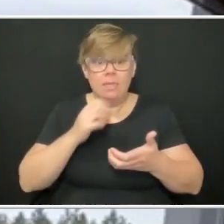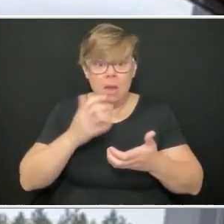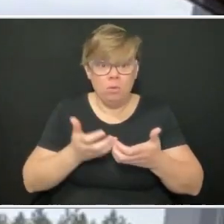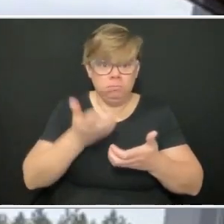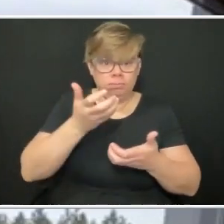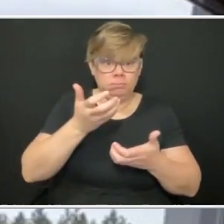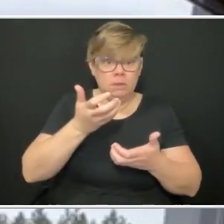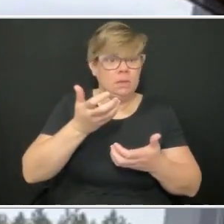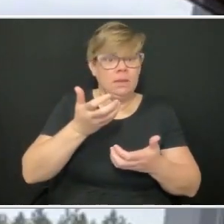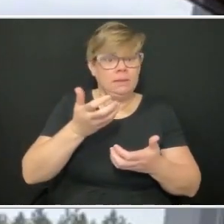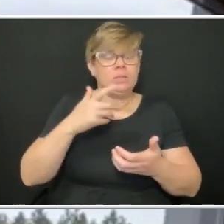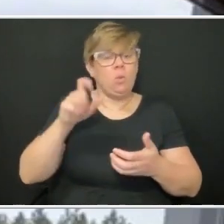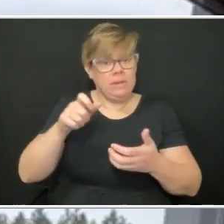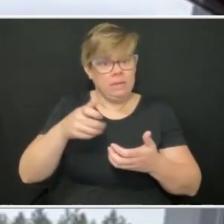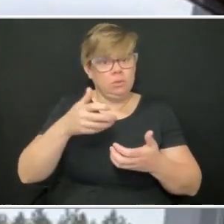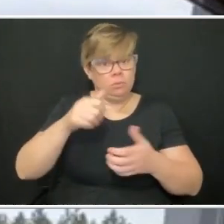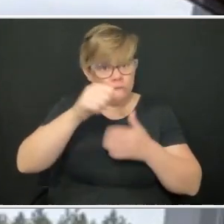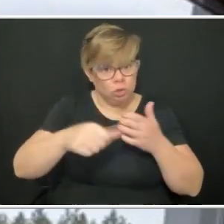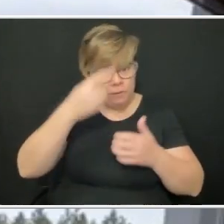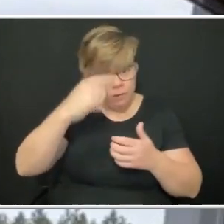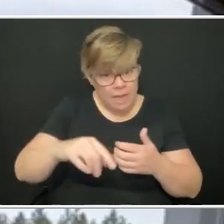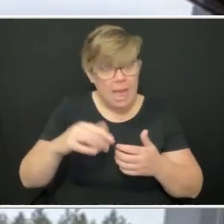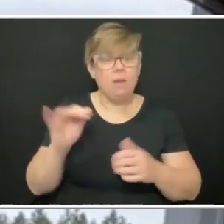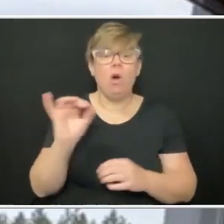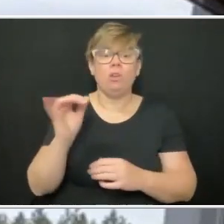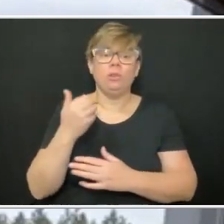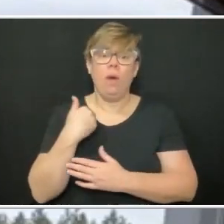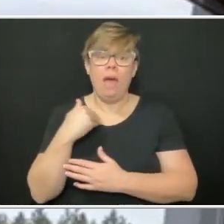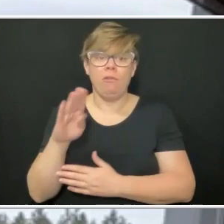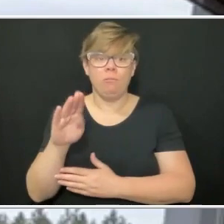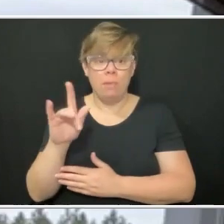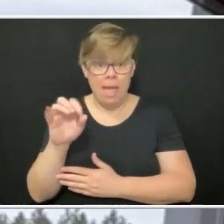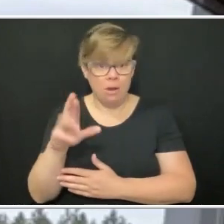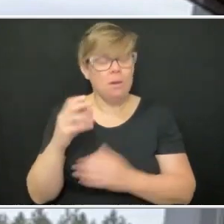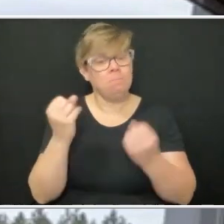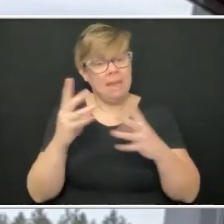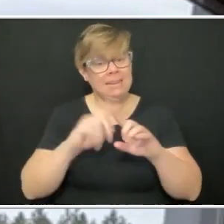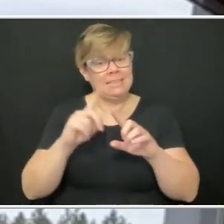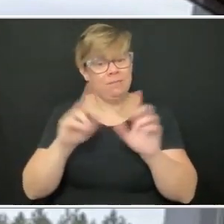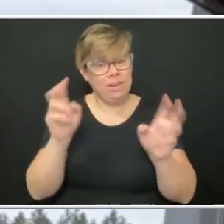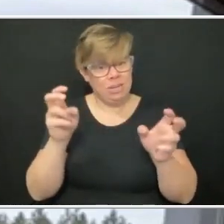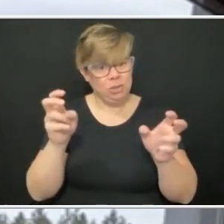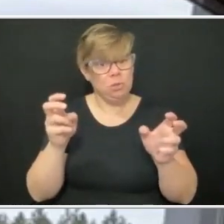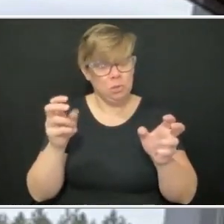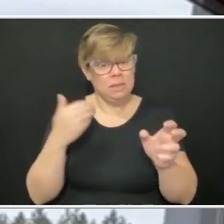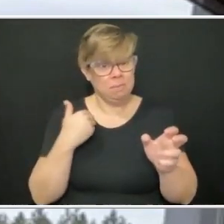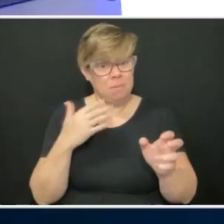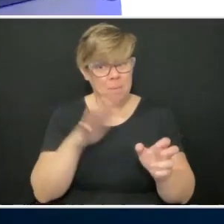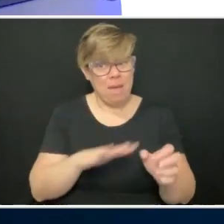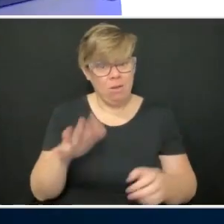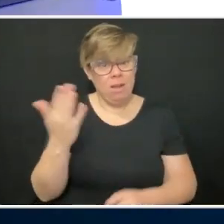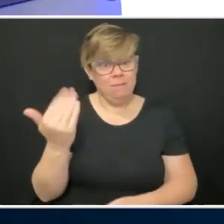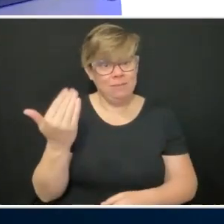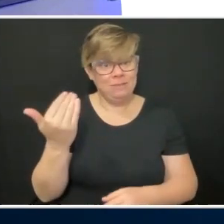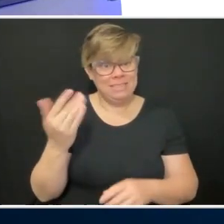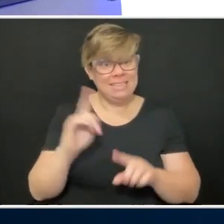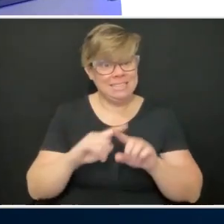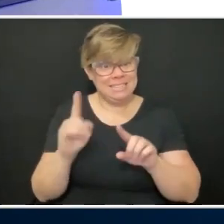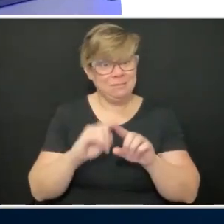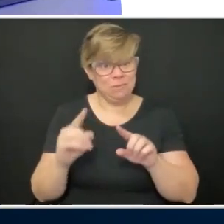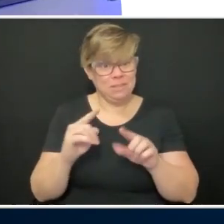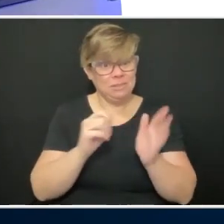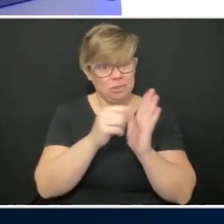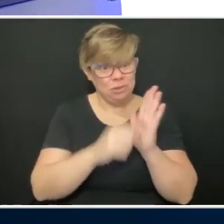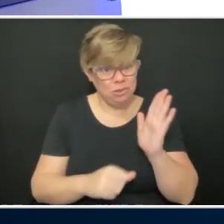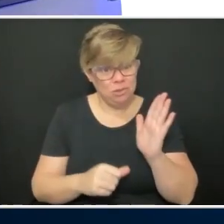our pediatric urologists in that procedure. So he's had, I think, around 15 operations just for ped surgery